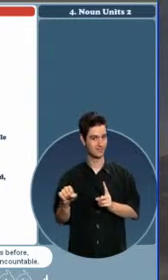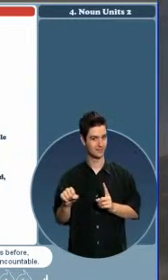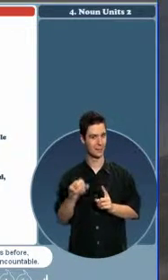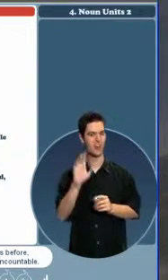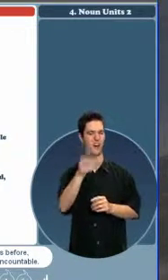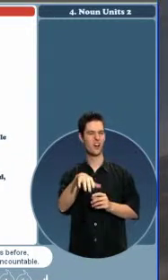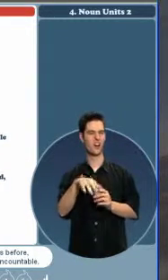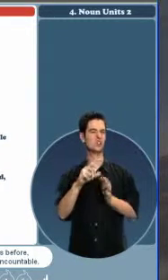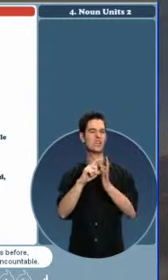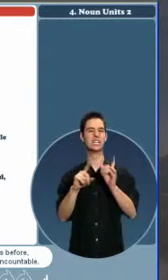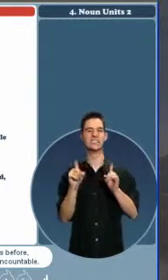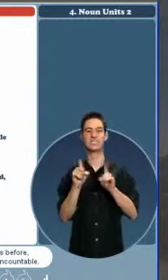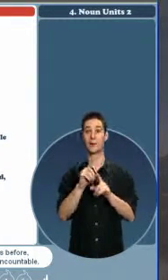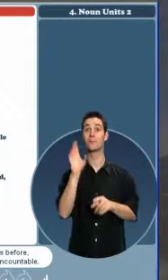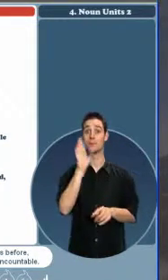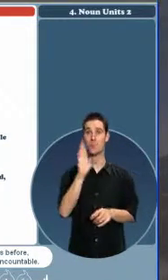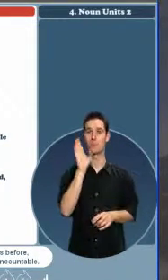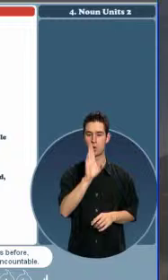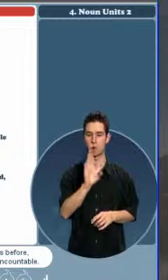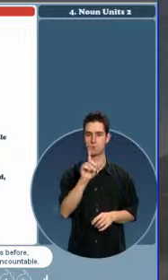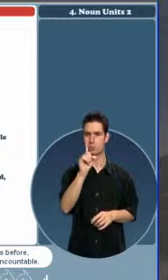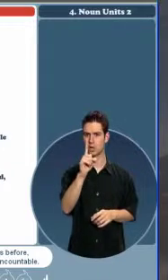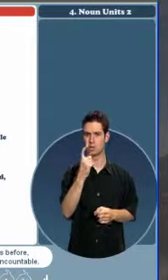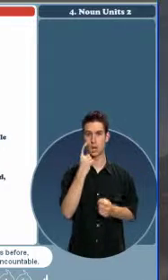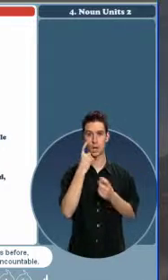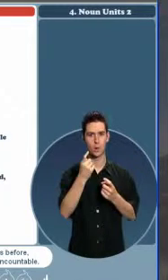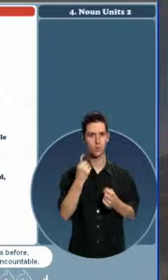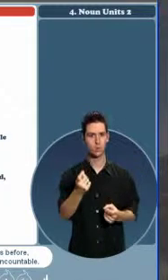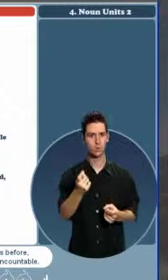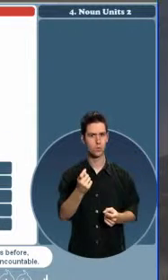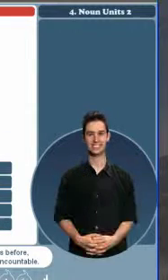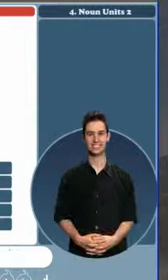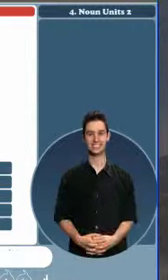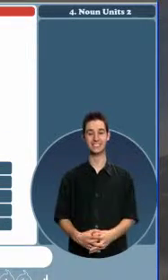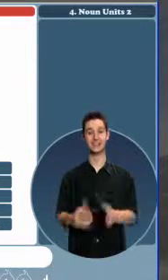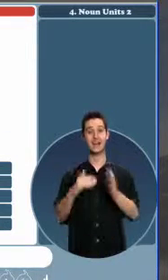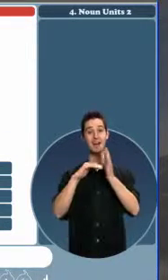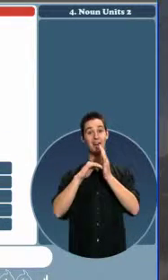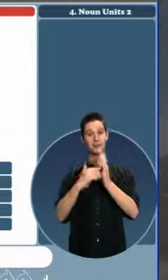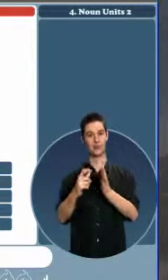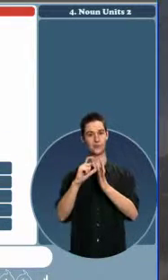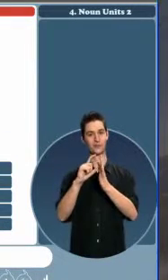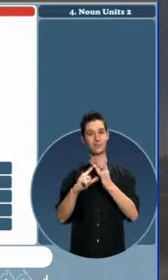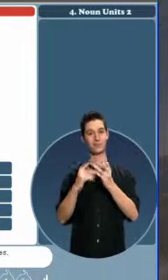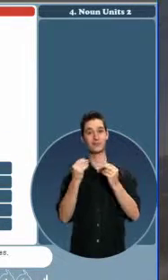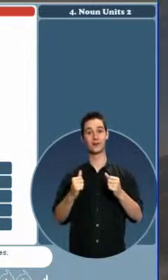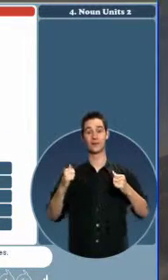Here are some more sentences. Just do the same as before.